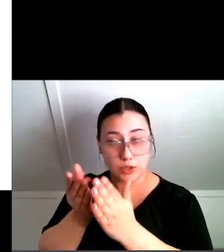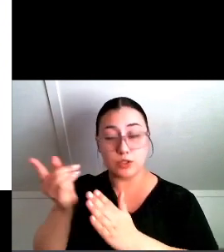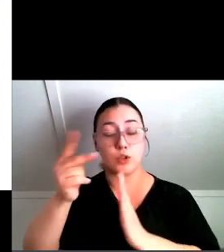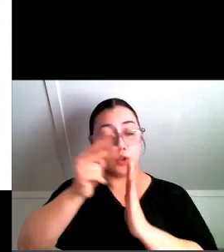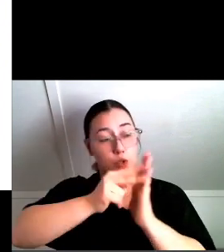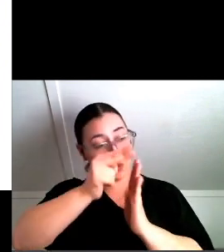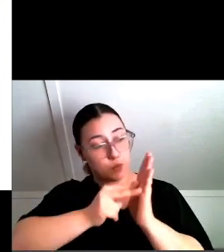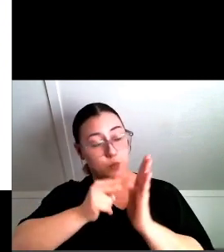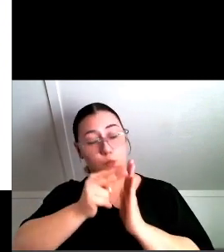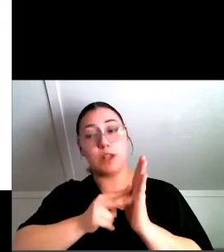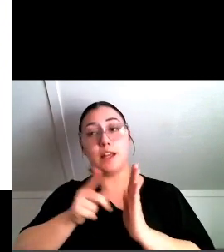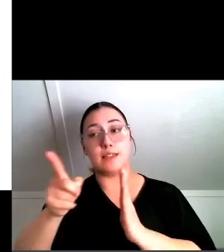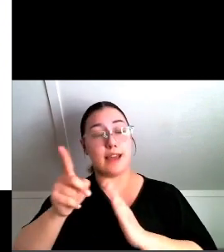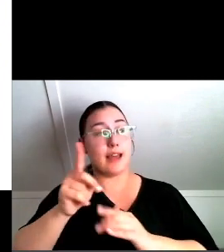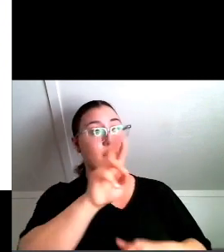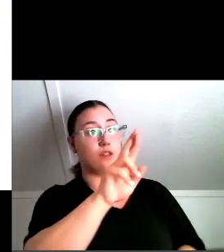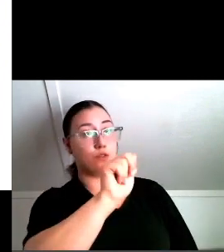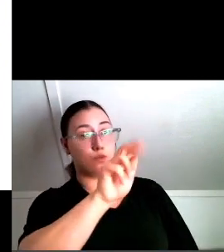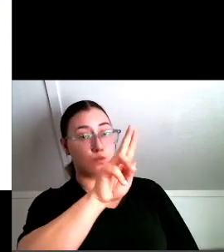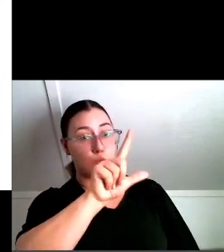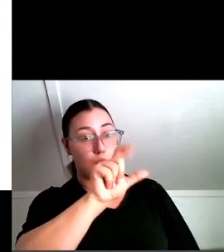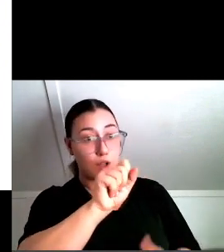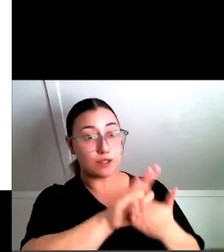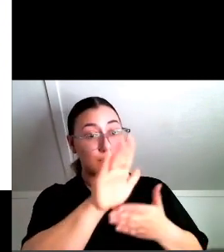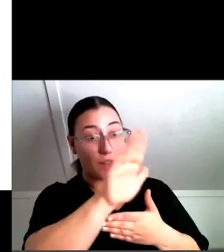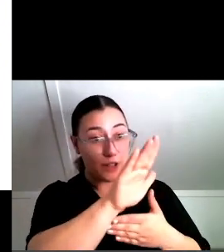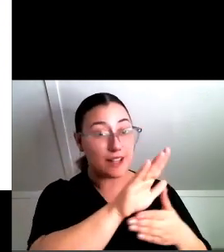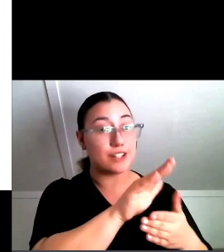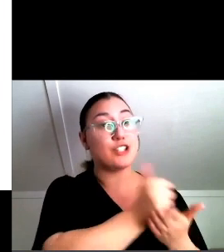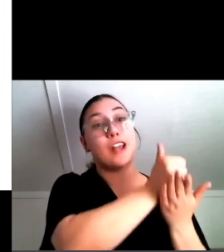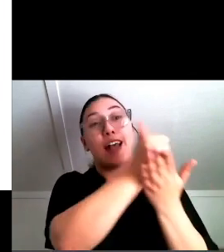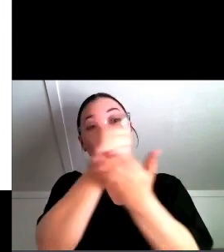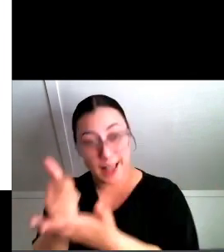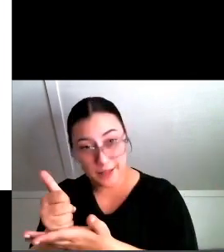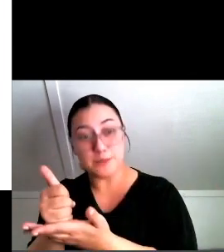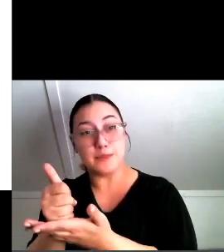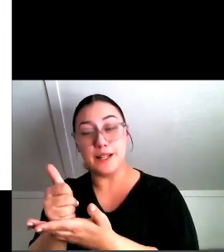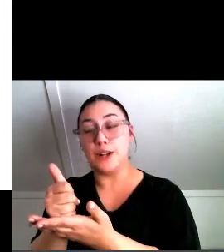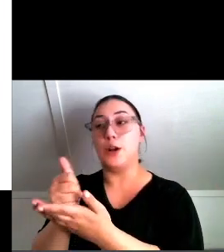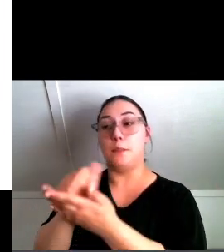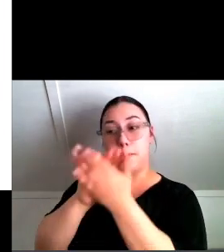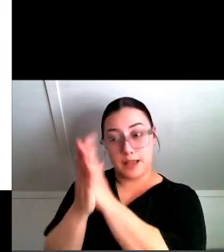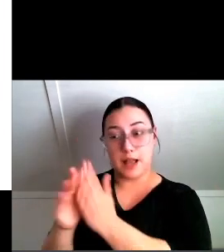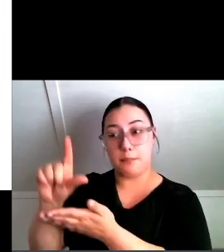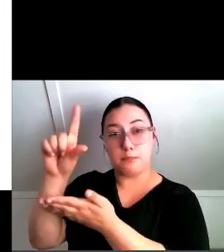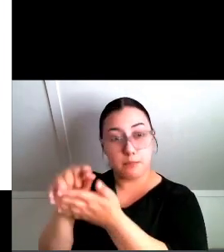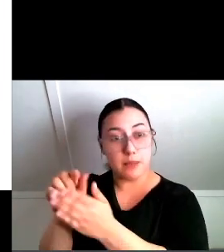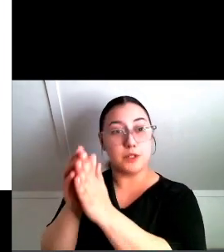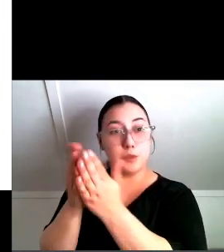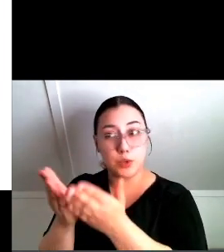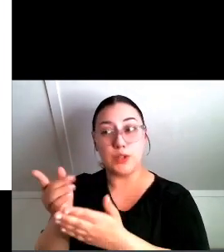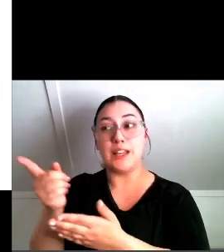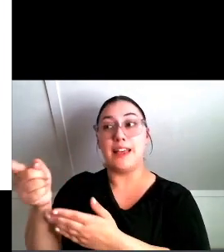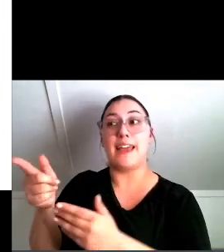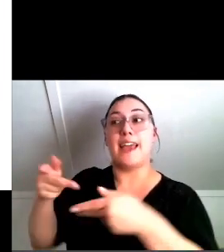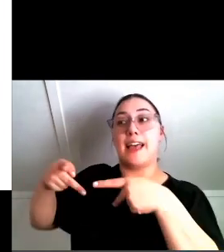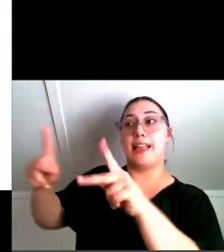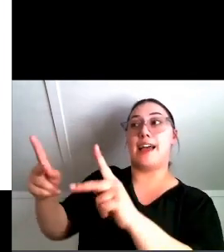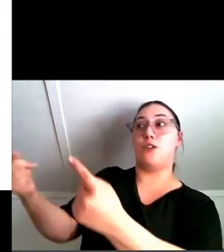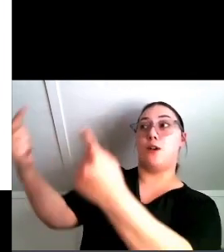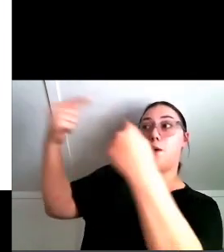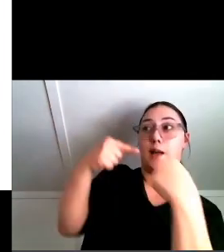College. They helped her get published. She herself taught at Rollins College at a time that no Black person was allowed on campus. She